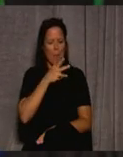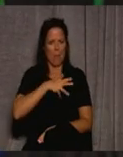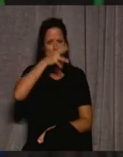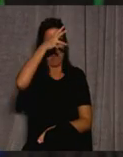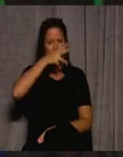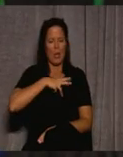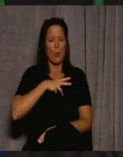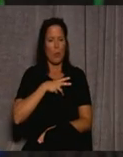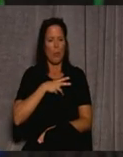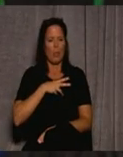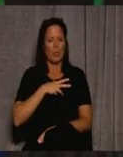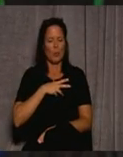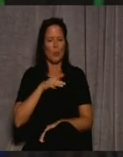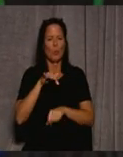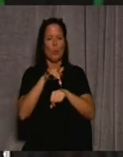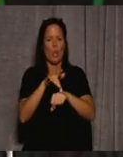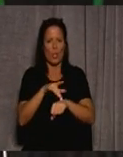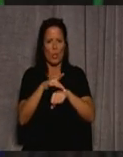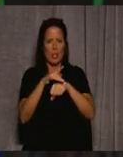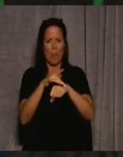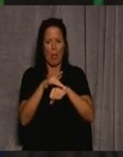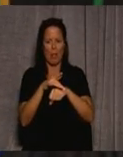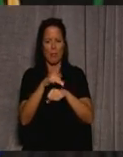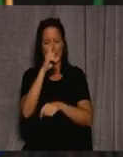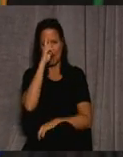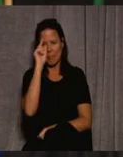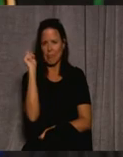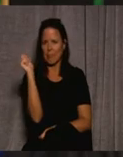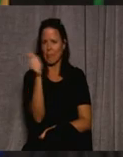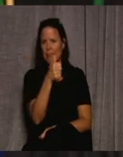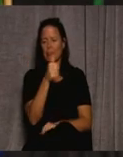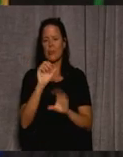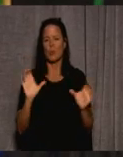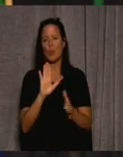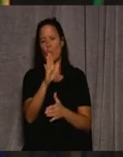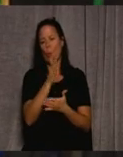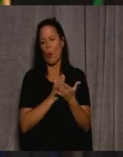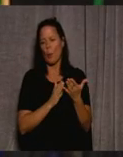on this planet, now it is up to you to do your part